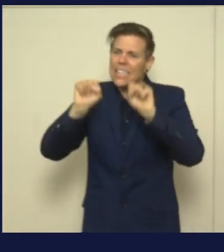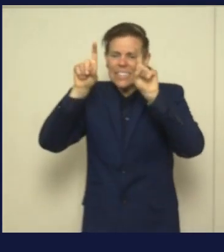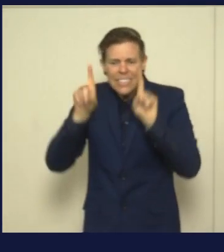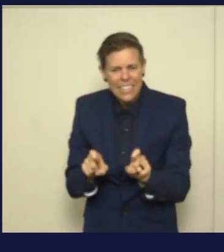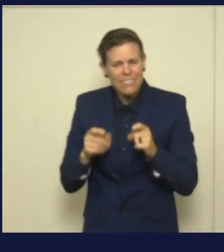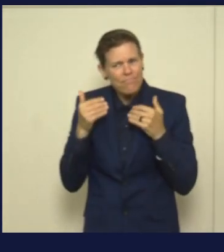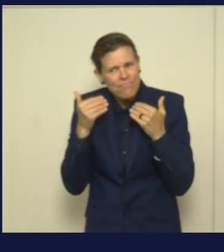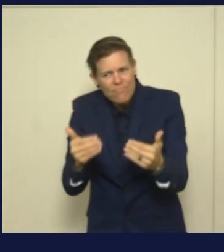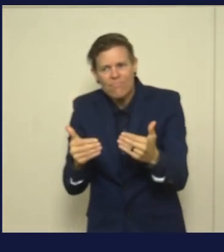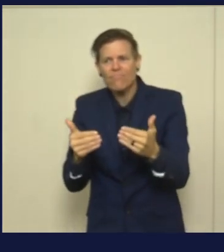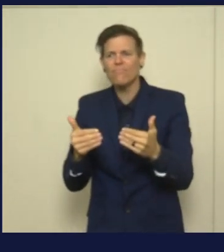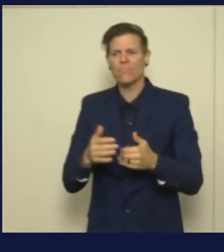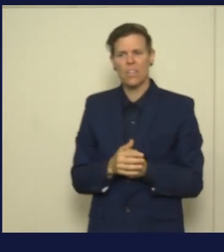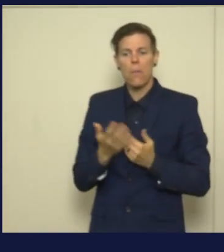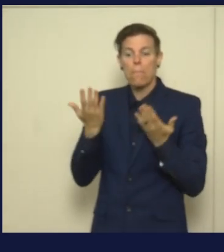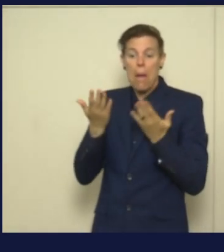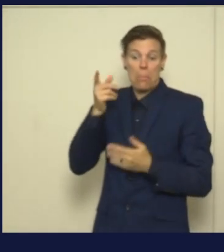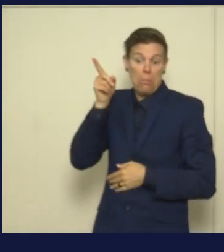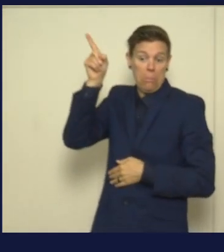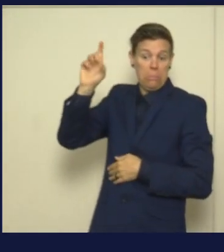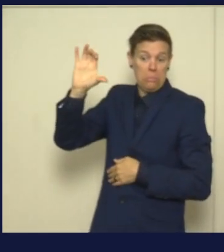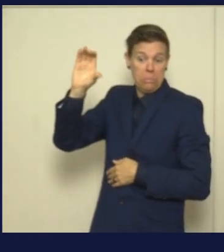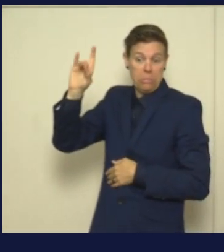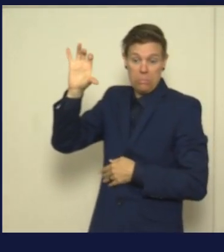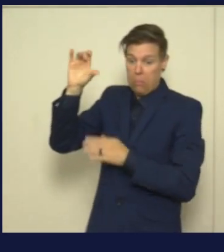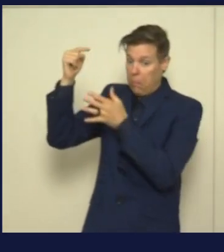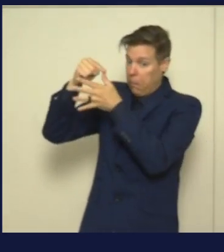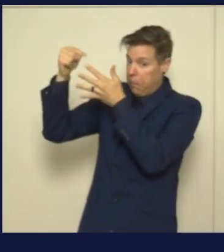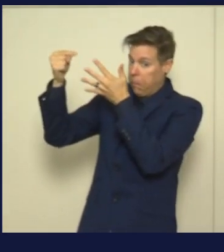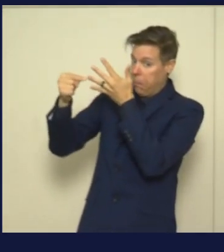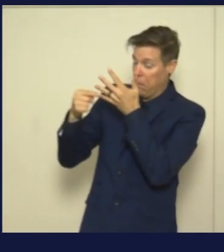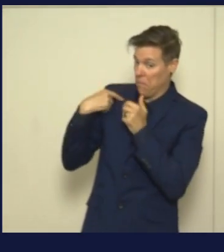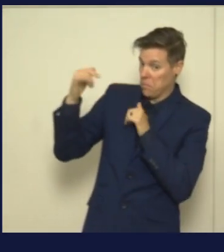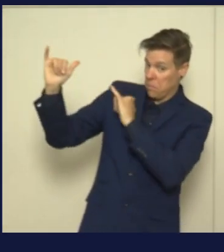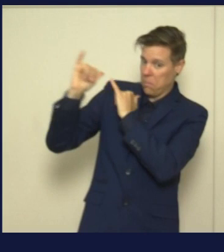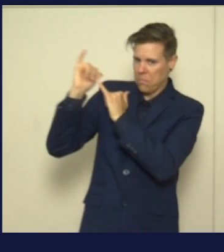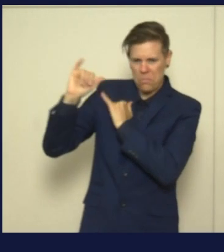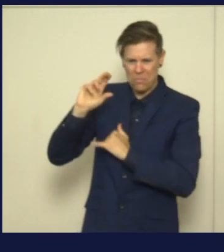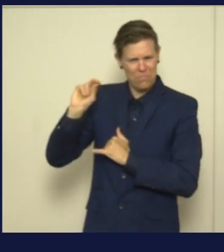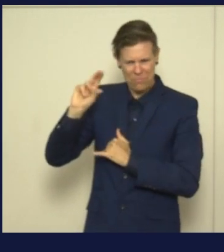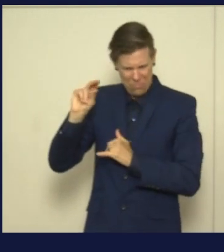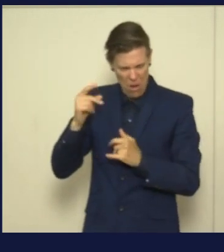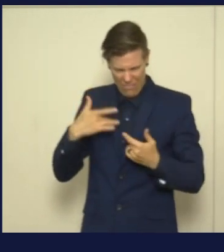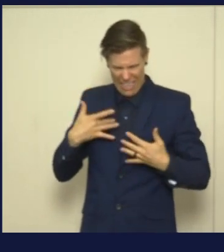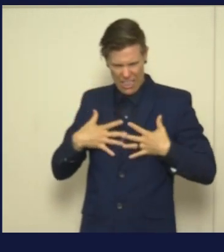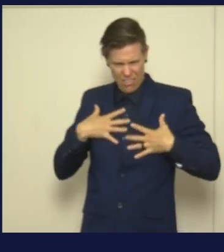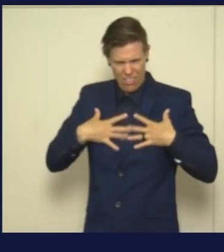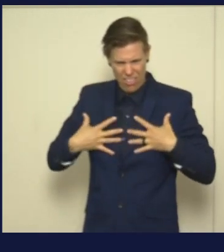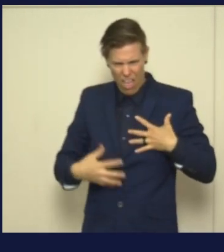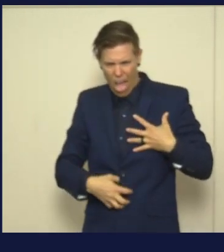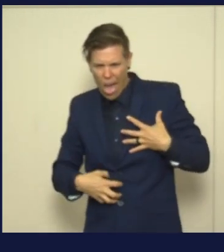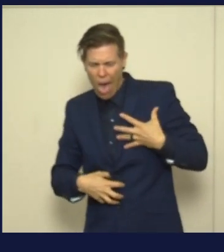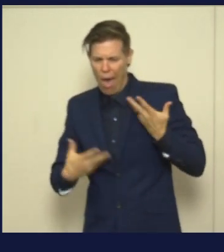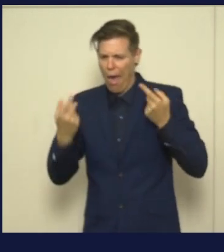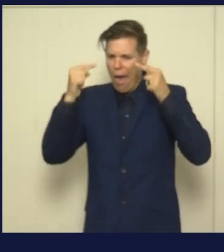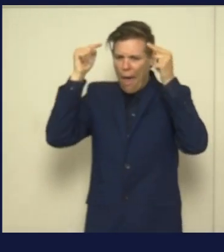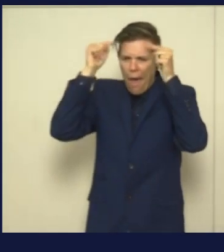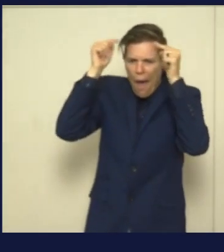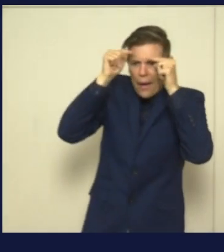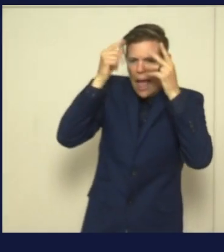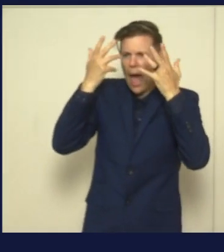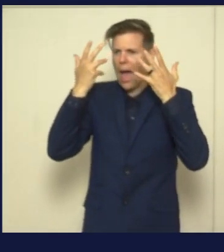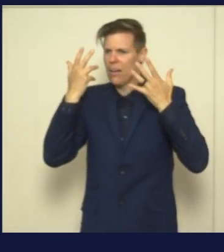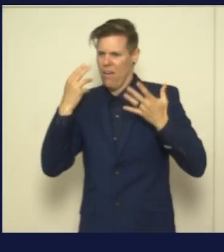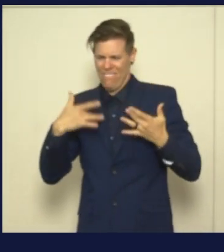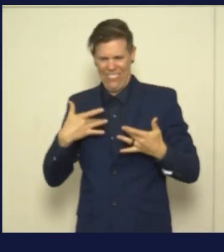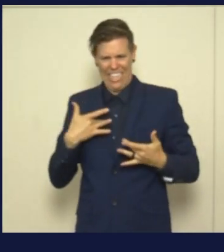we're putting out: fever, cough, shortness of breath, gastrointestinal issues, headaches. If you think you aren't feeling